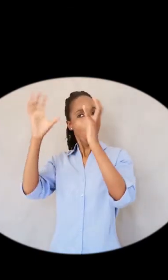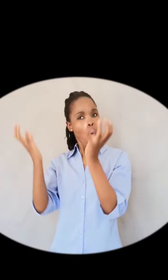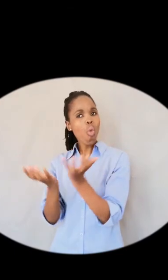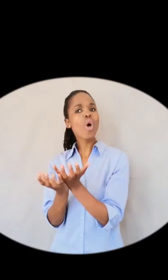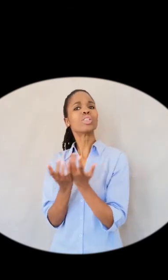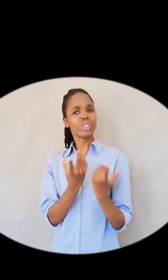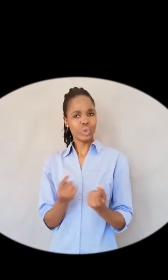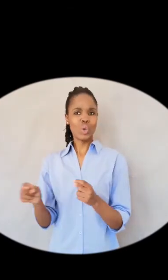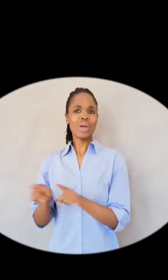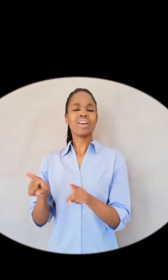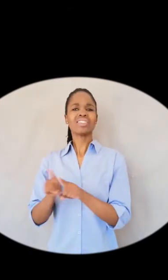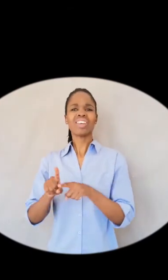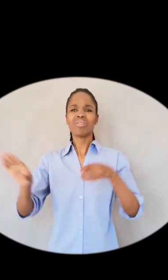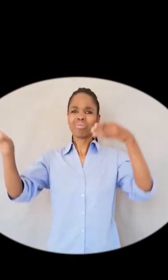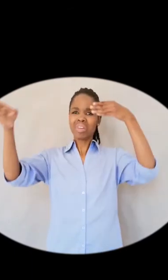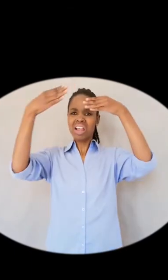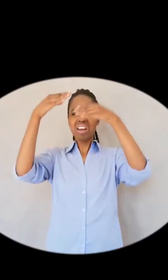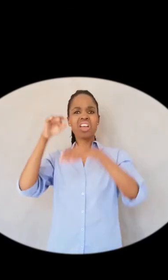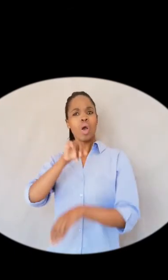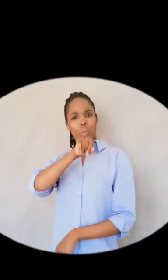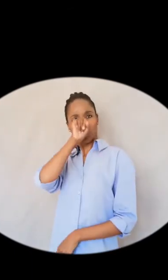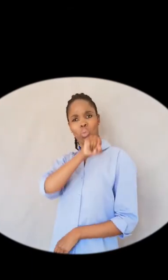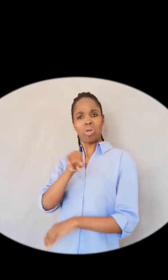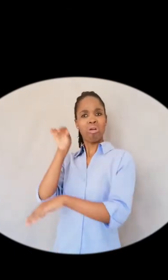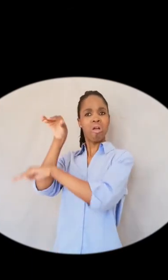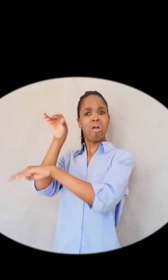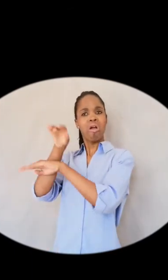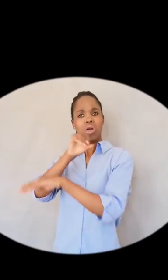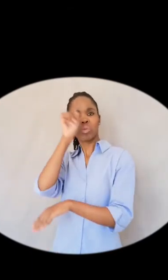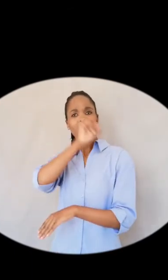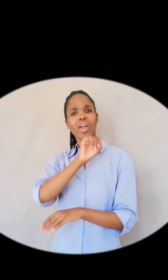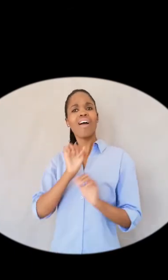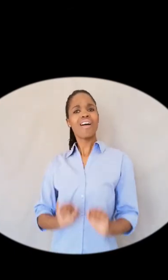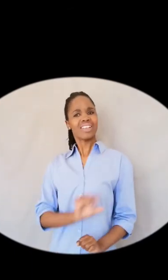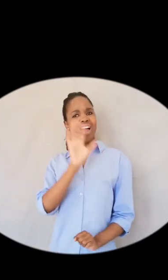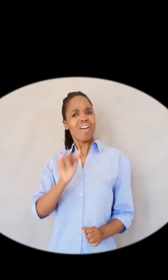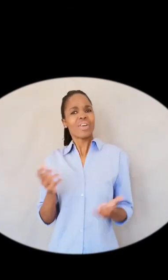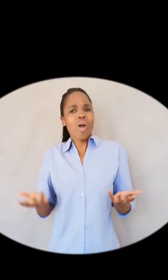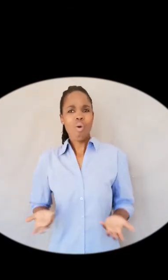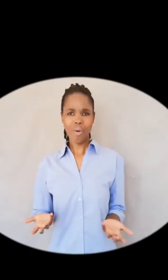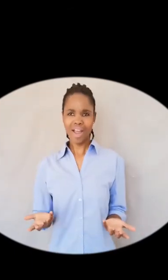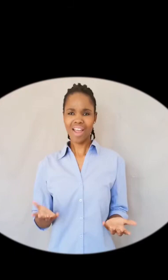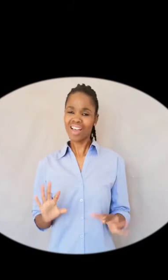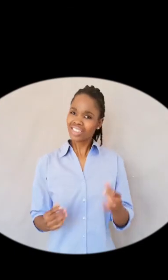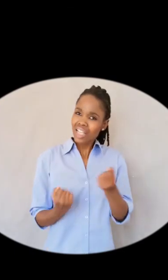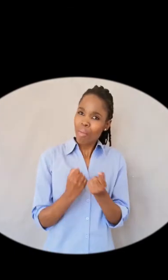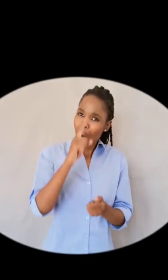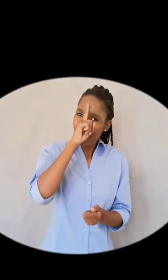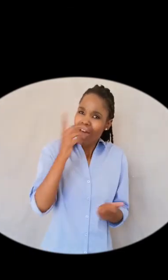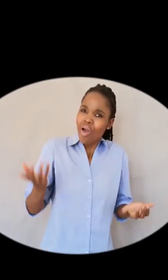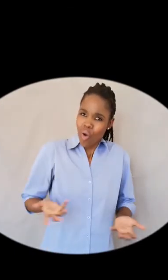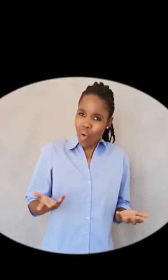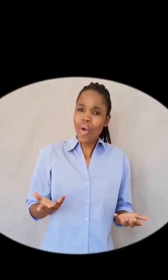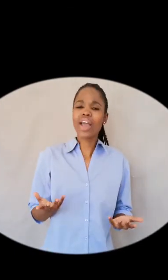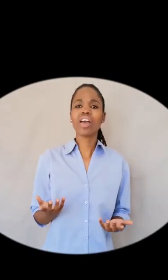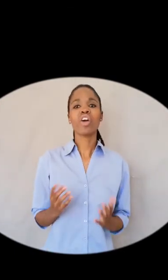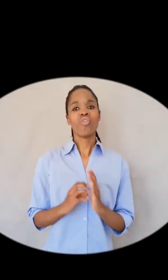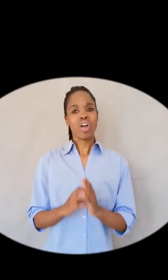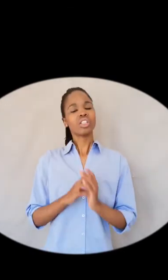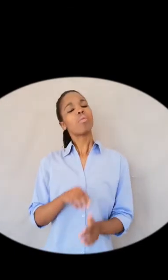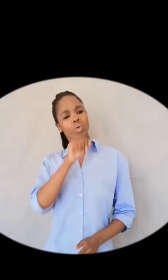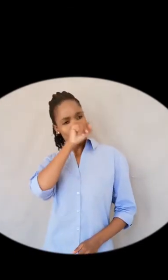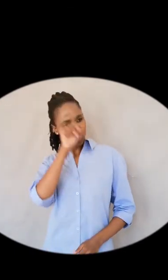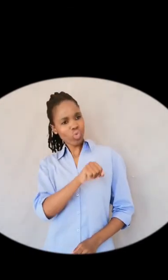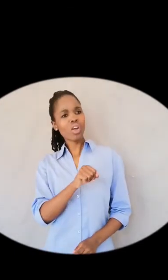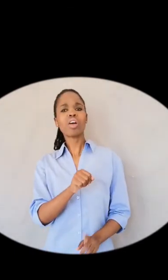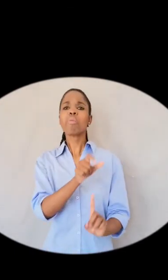to going, I really care about local. Not because I know the guy, but because it actually matters.